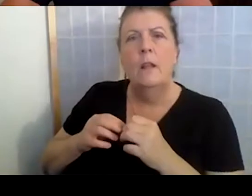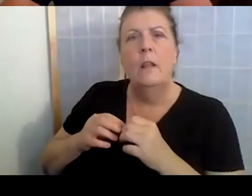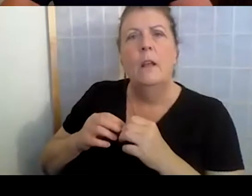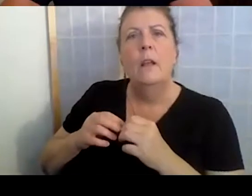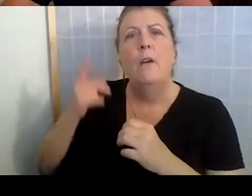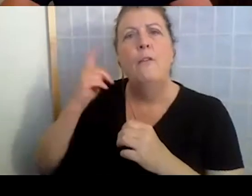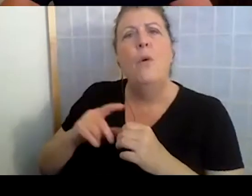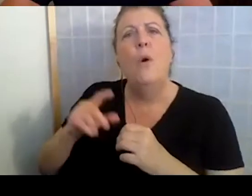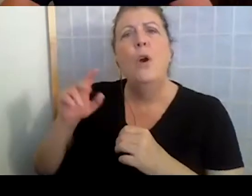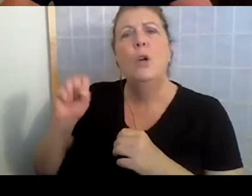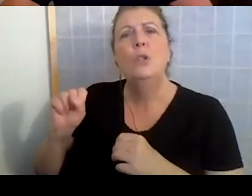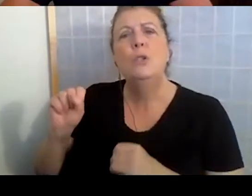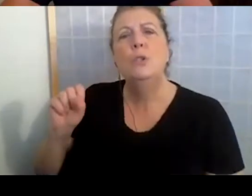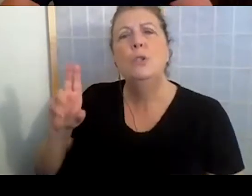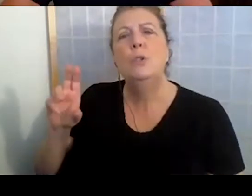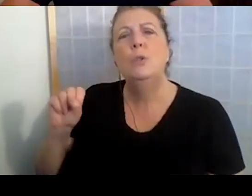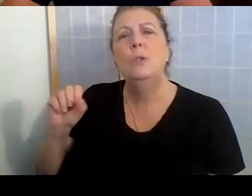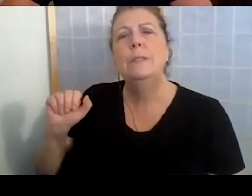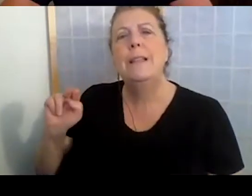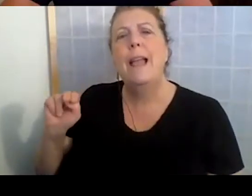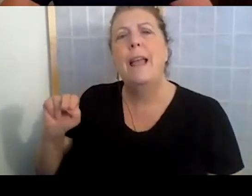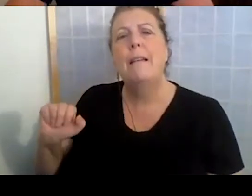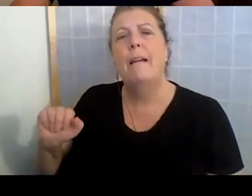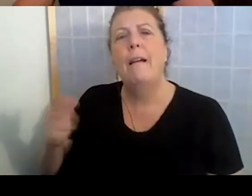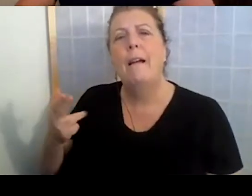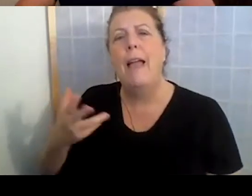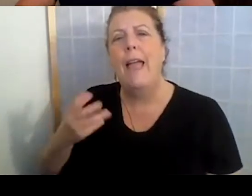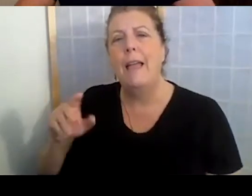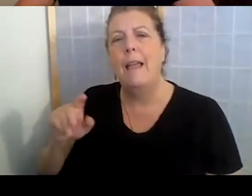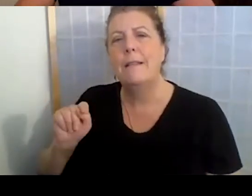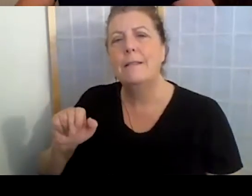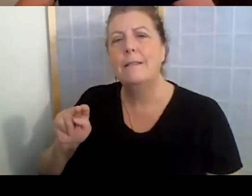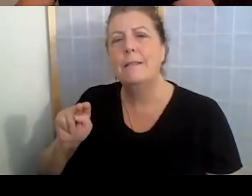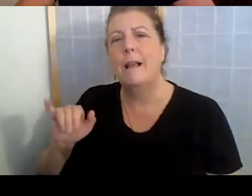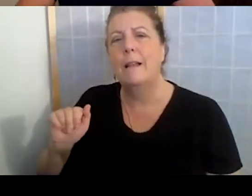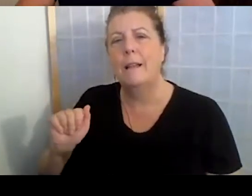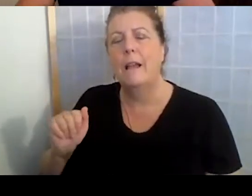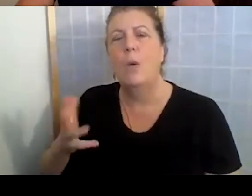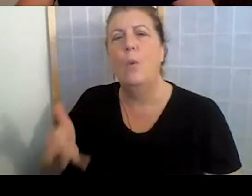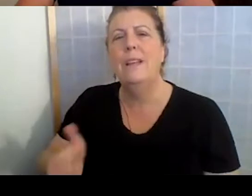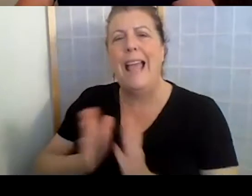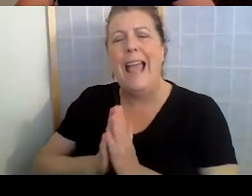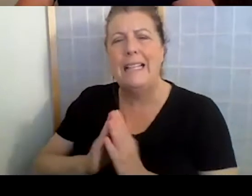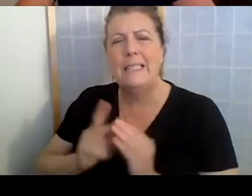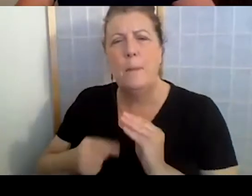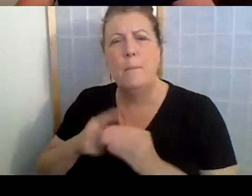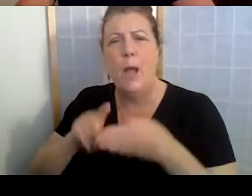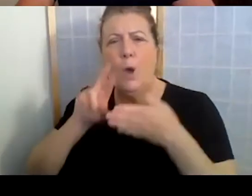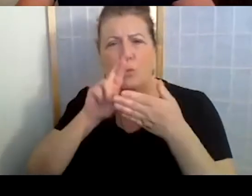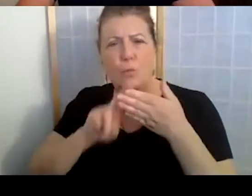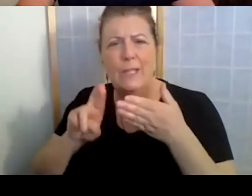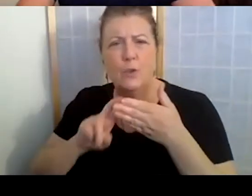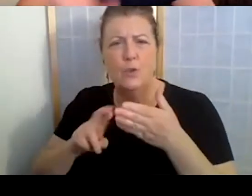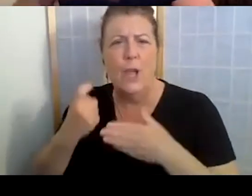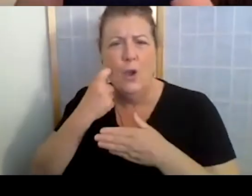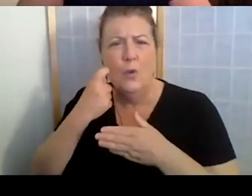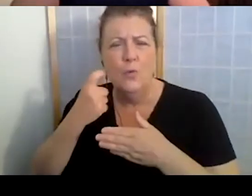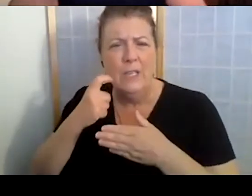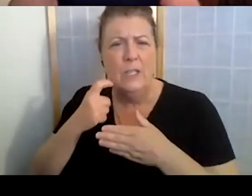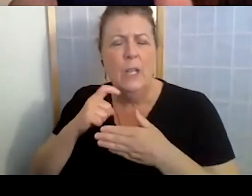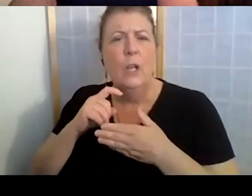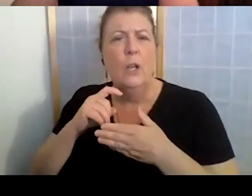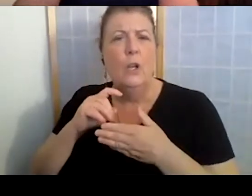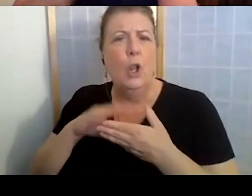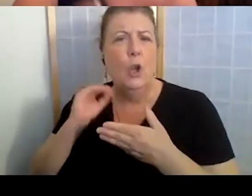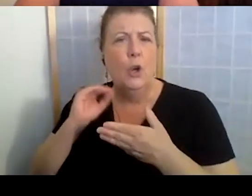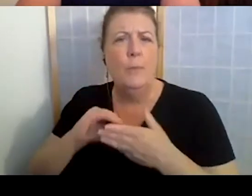Tanya, I wanted to get into this conversation about research. I recently heard Jill Lepore, the historian, talk about the difficulty